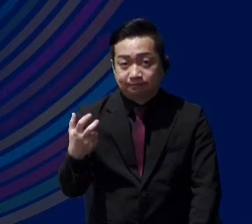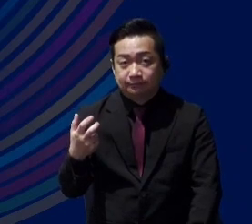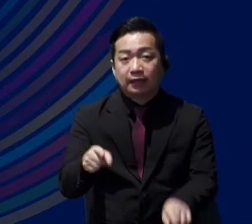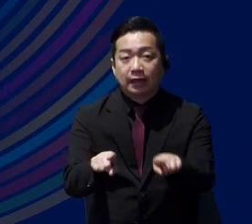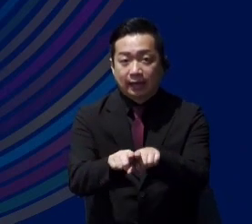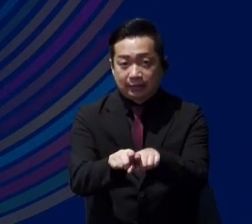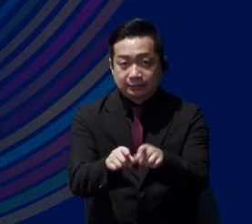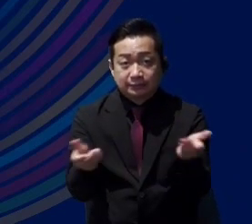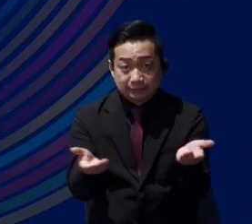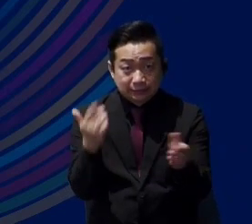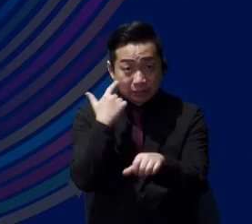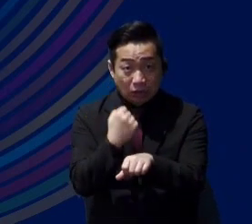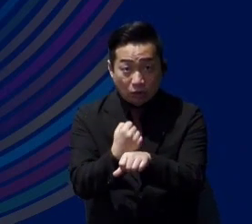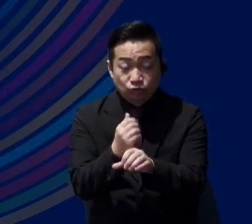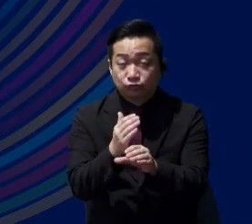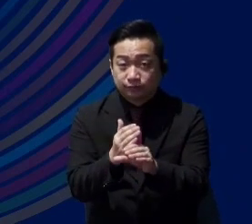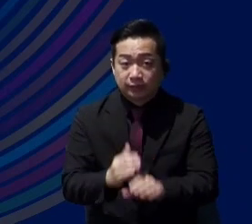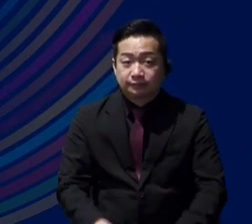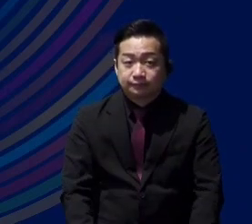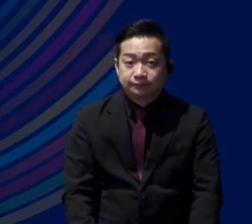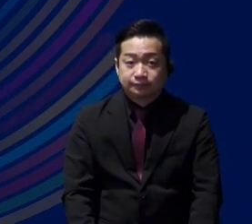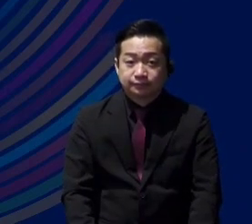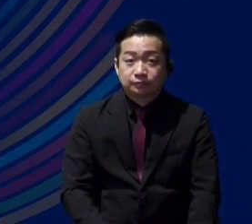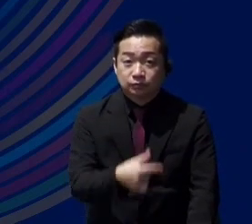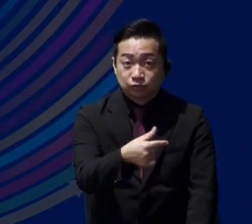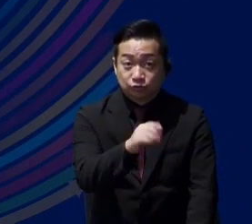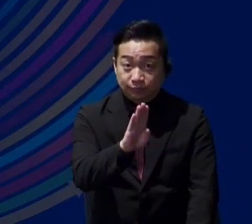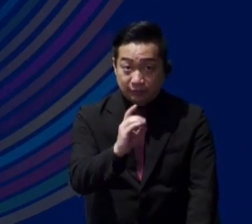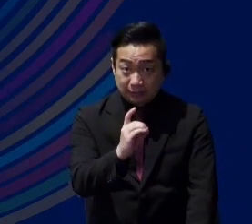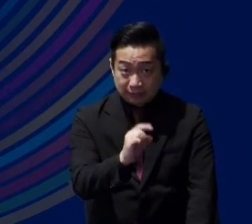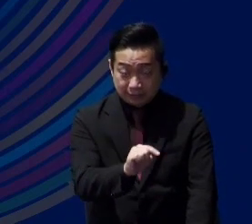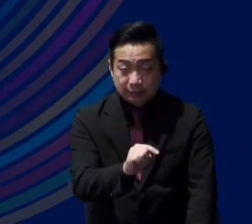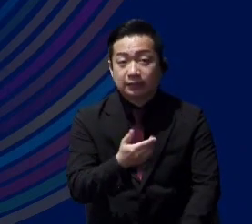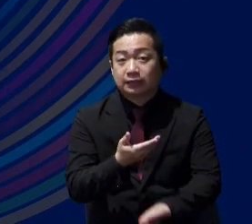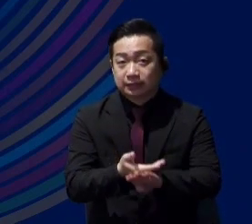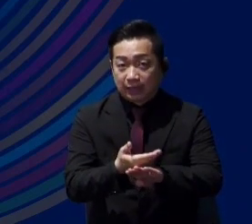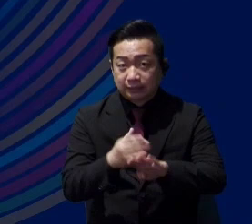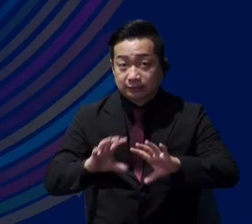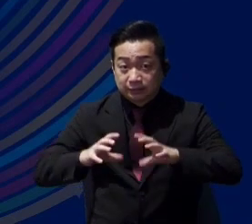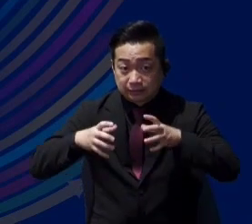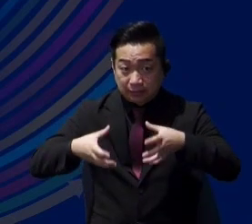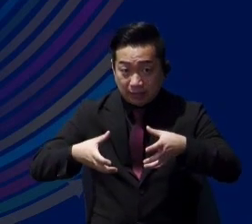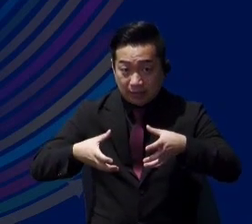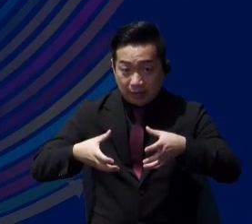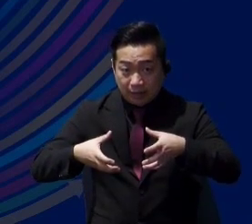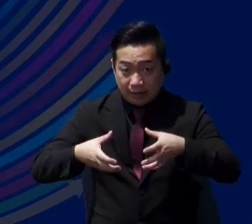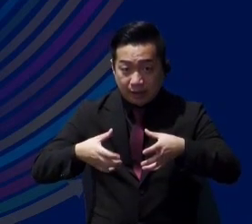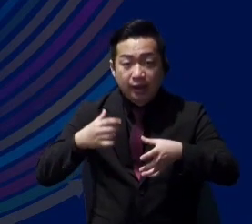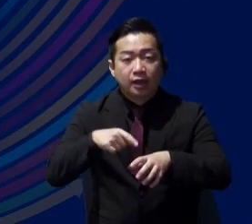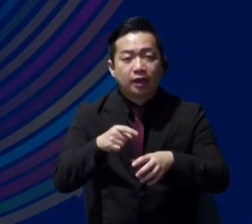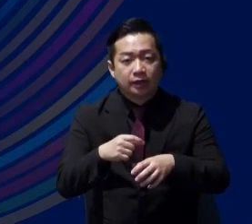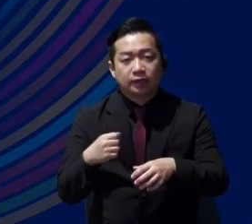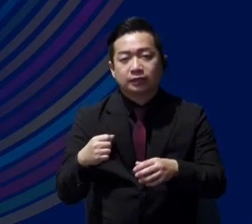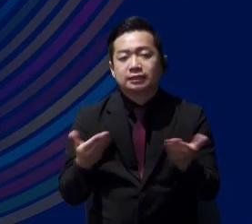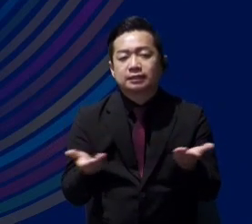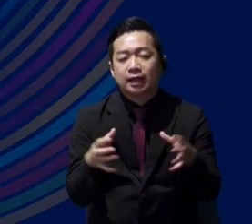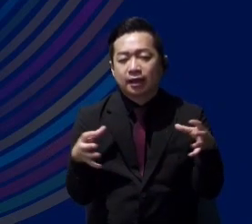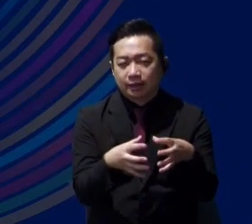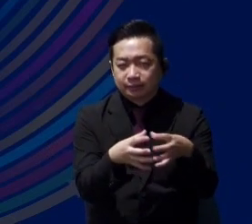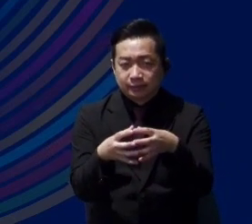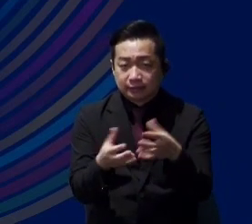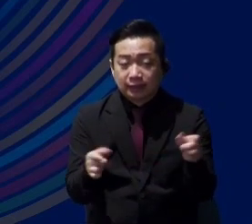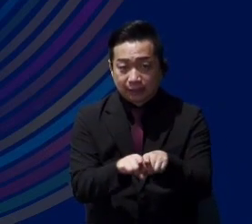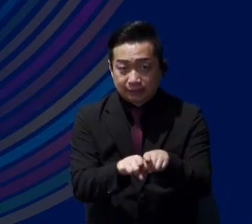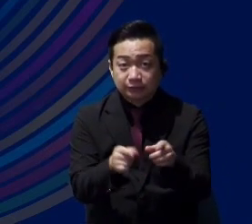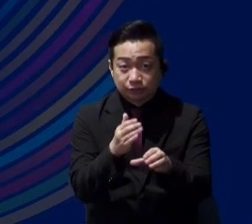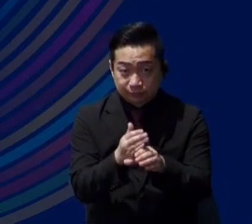GBD is not some local work. GBD is an international